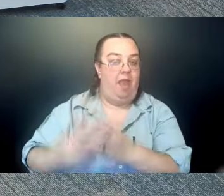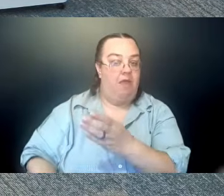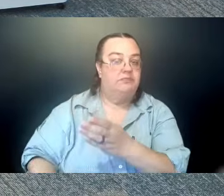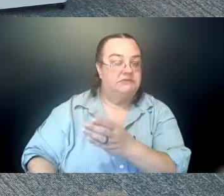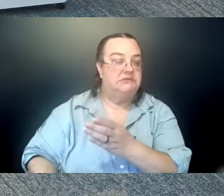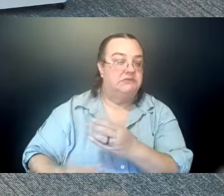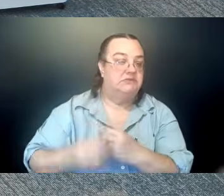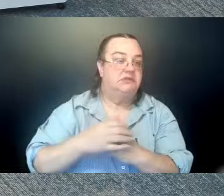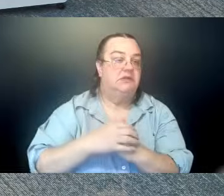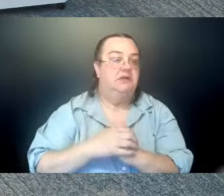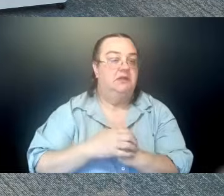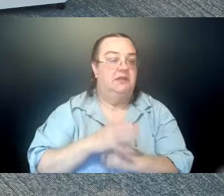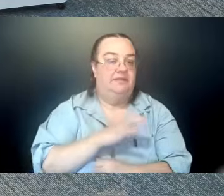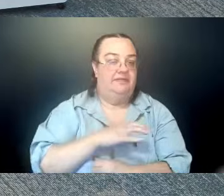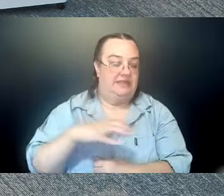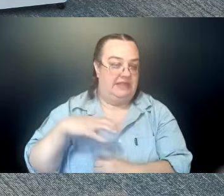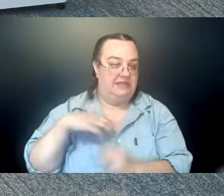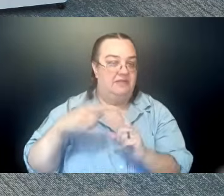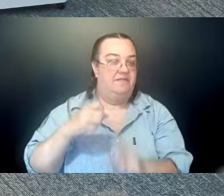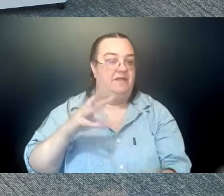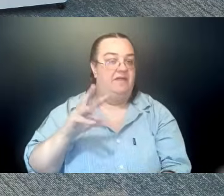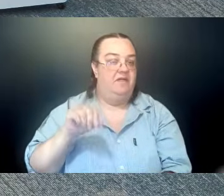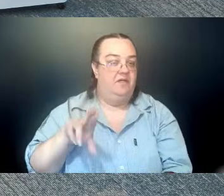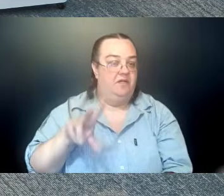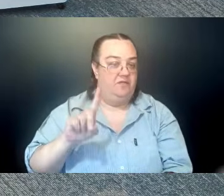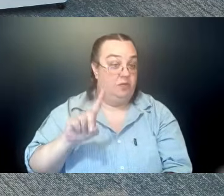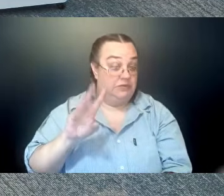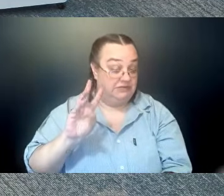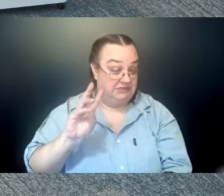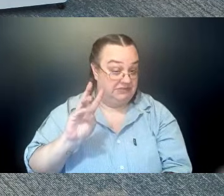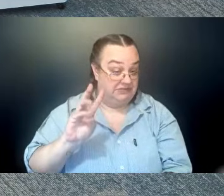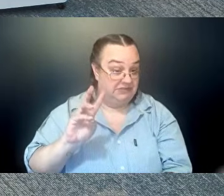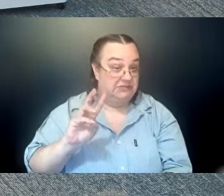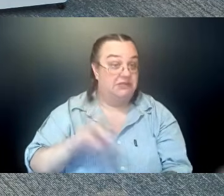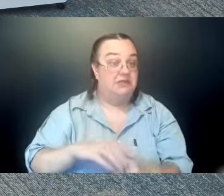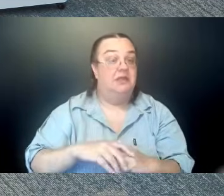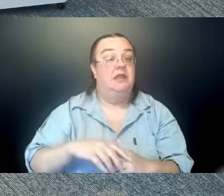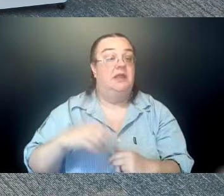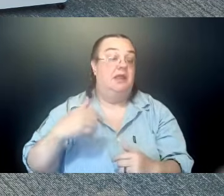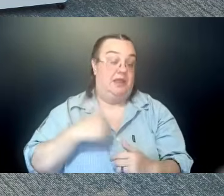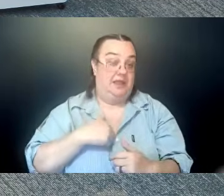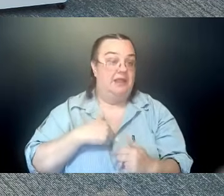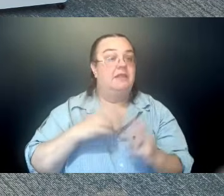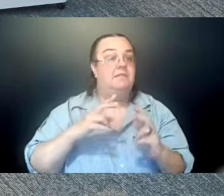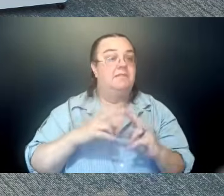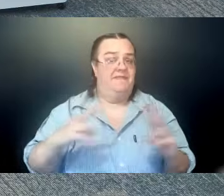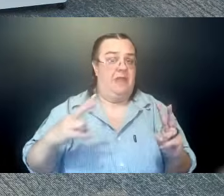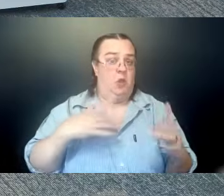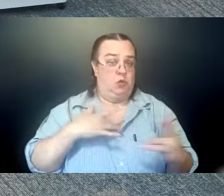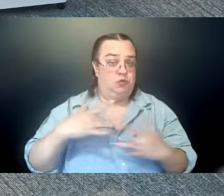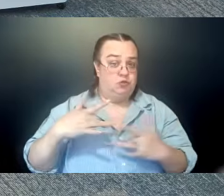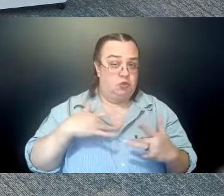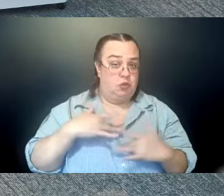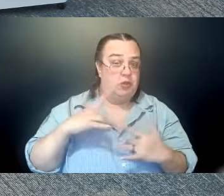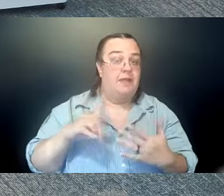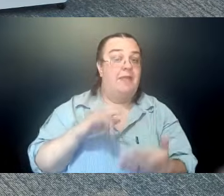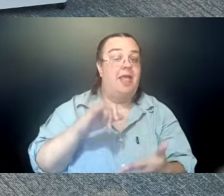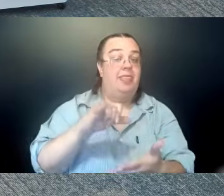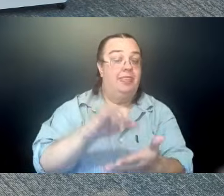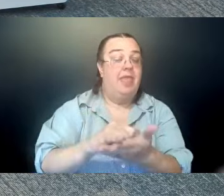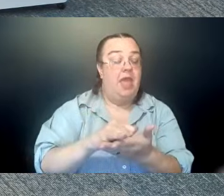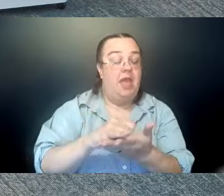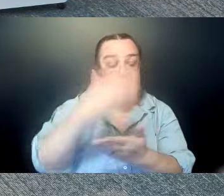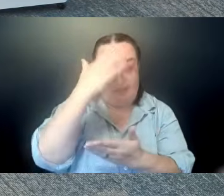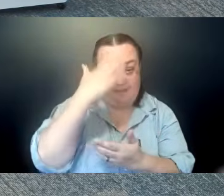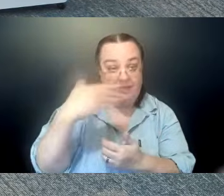member from Ward 6. I'm very concerned about that, given that at